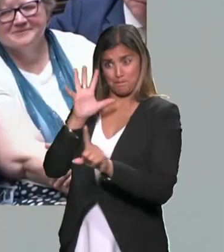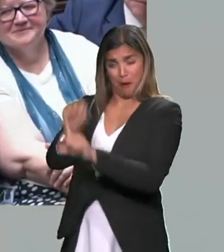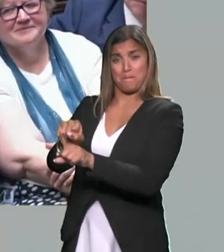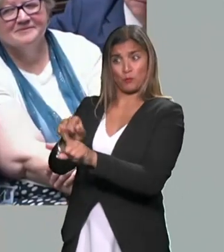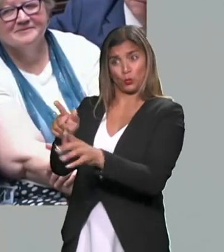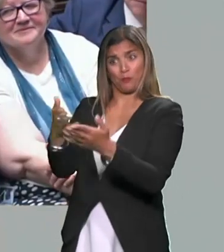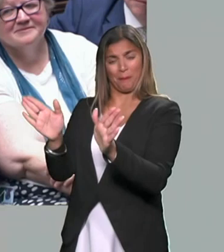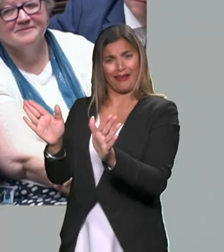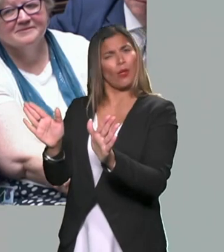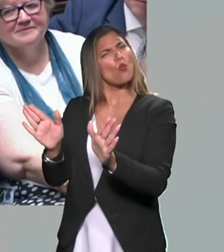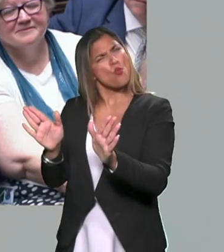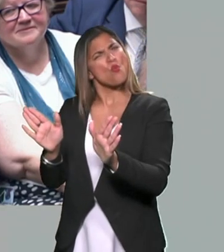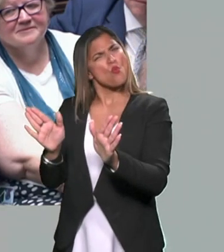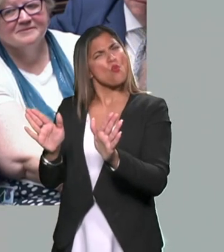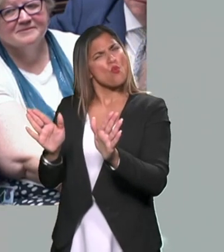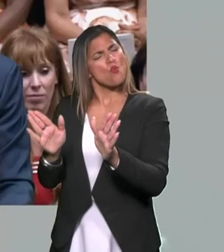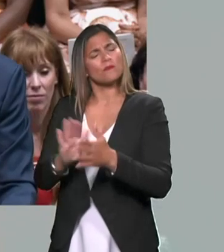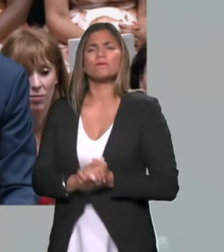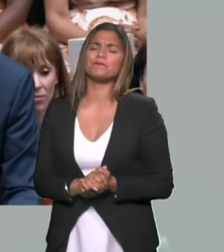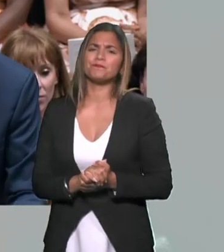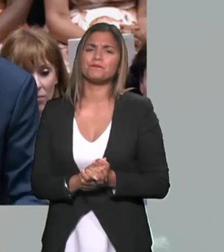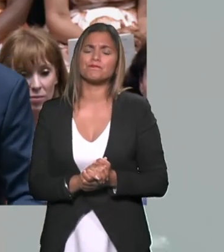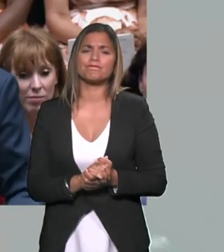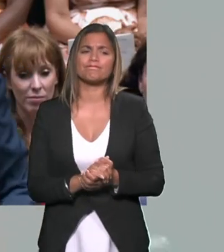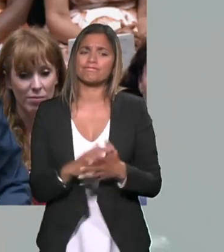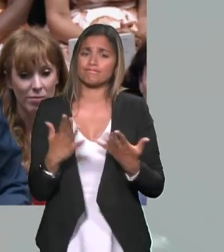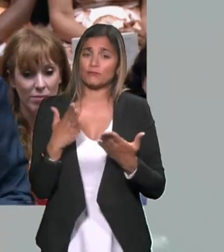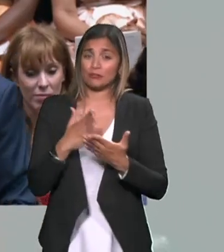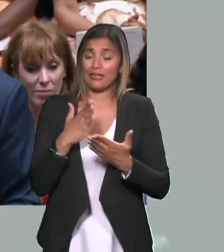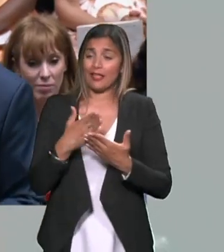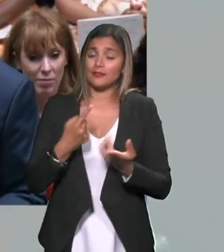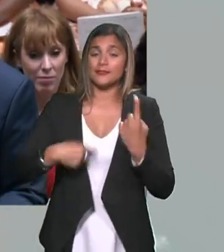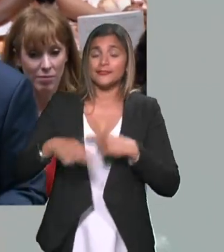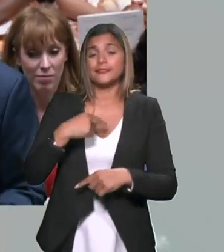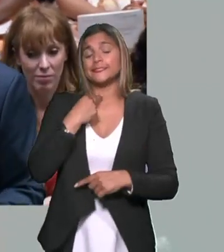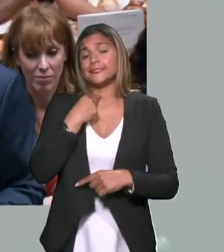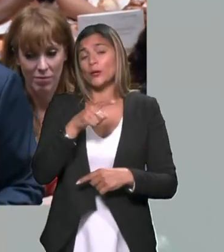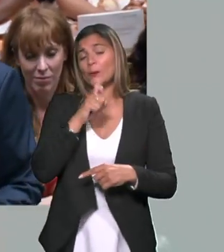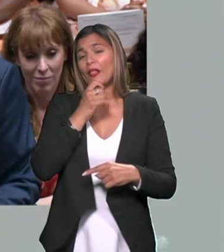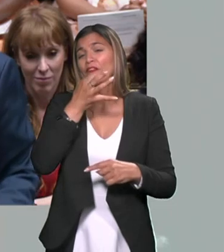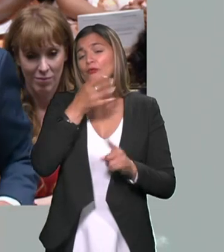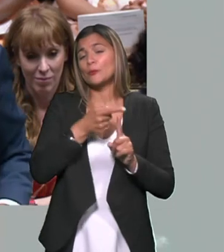is truly the country's loss that they will only be in post for a few weeks.